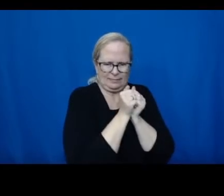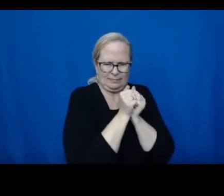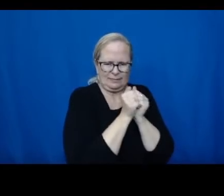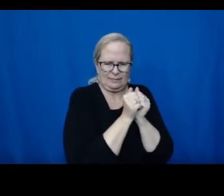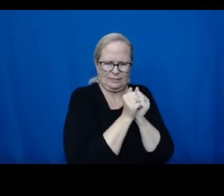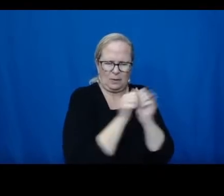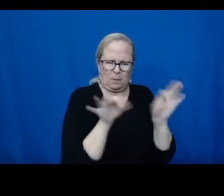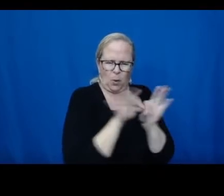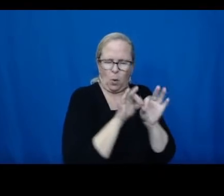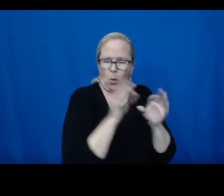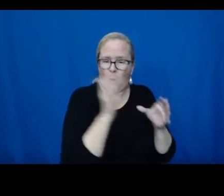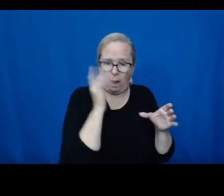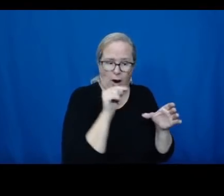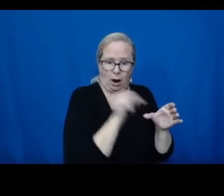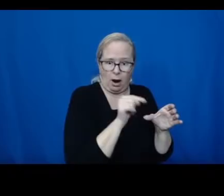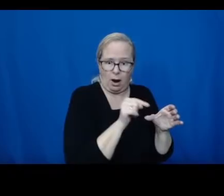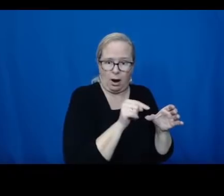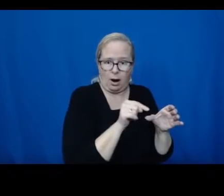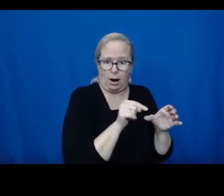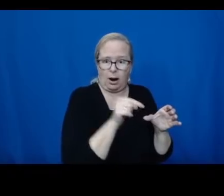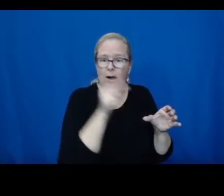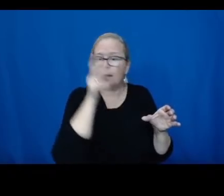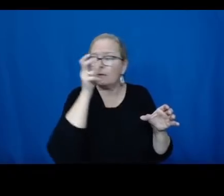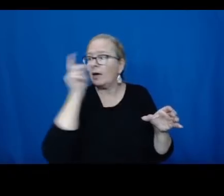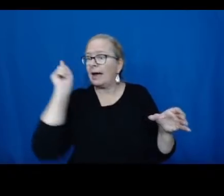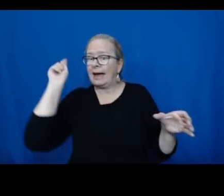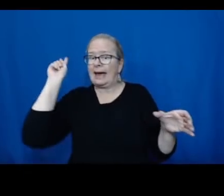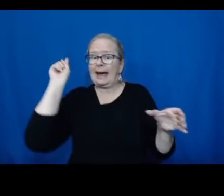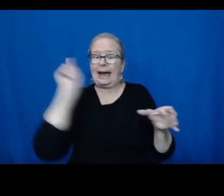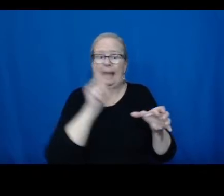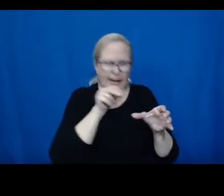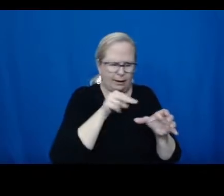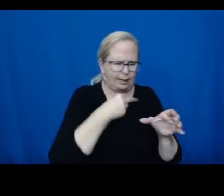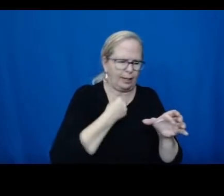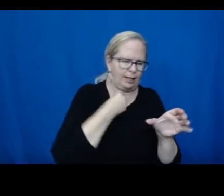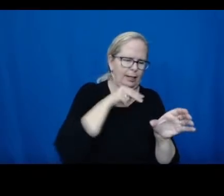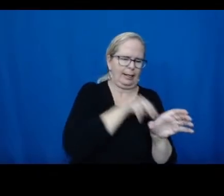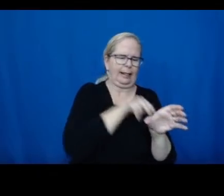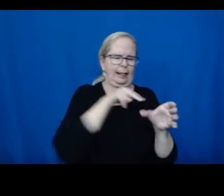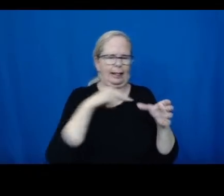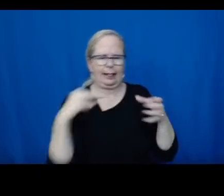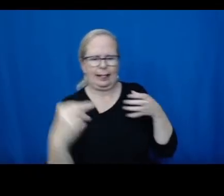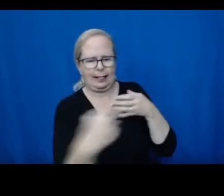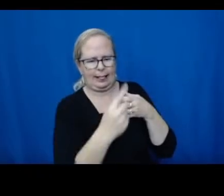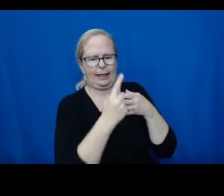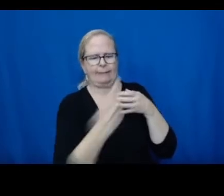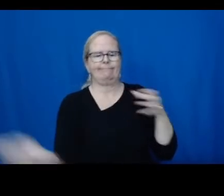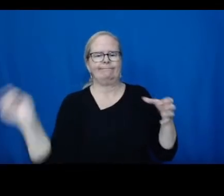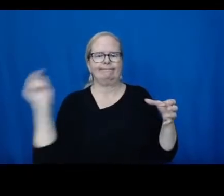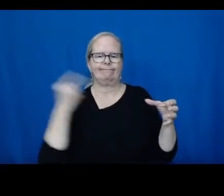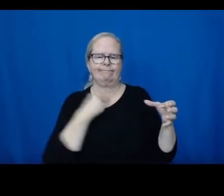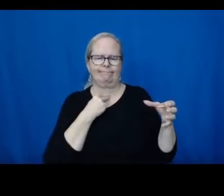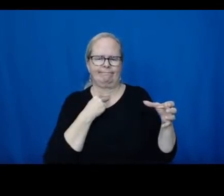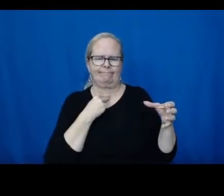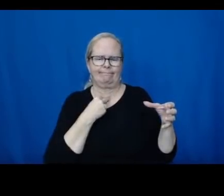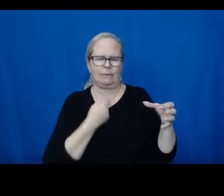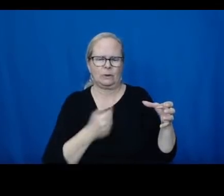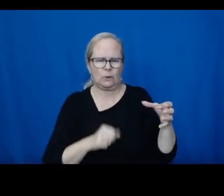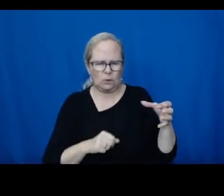the other piece that I would add to this is more of a human behavior and engagement part.